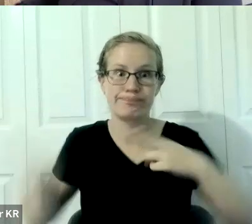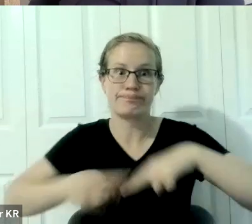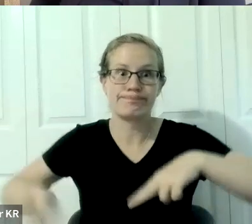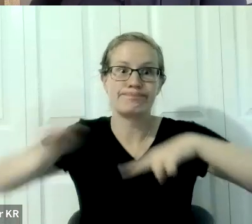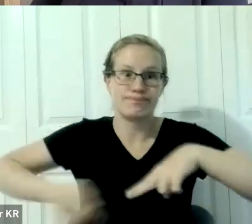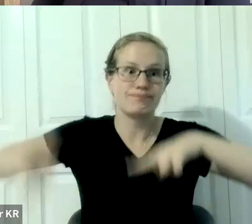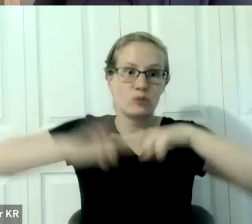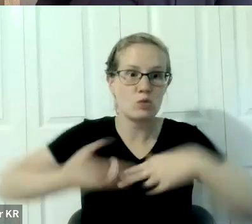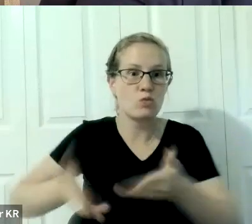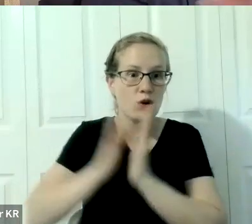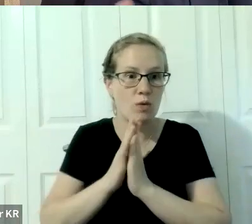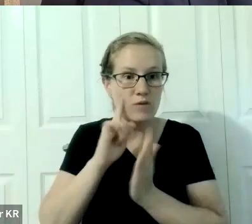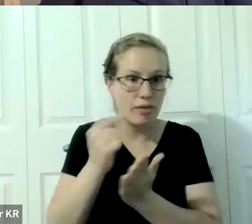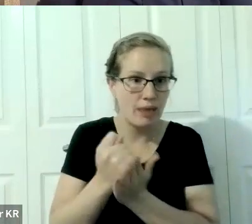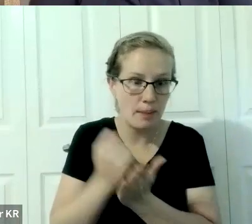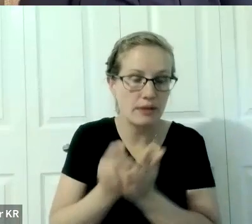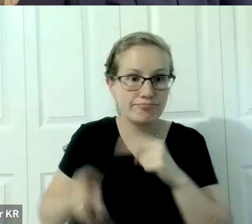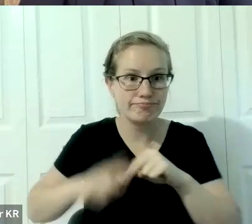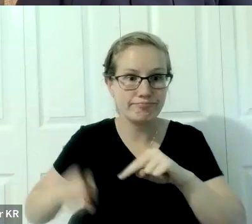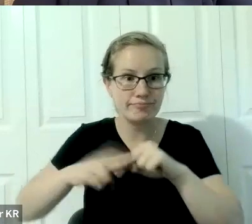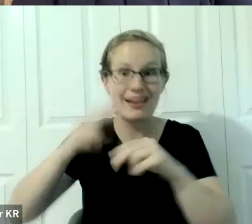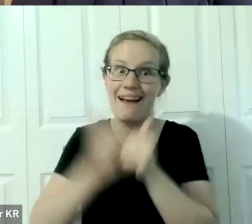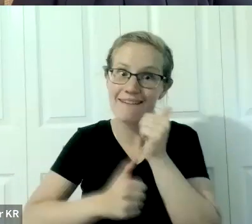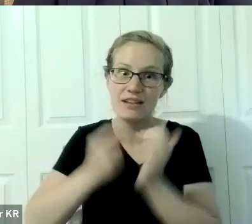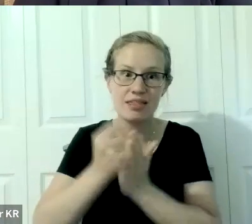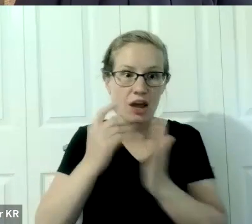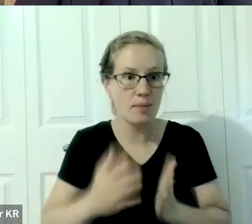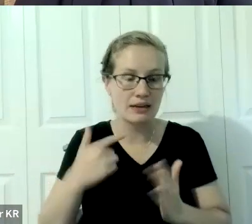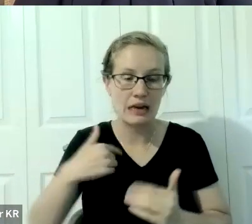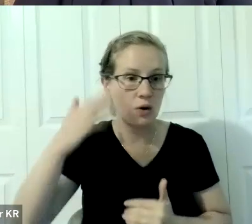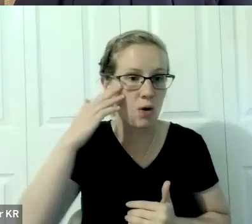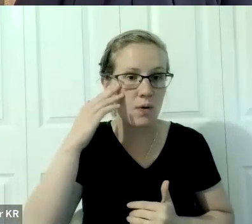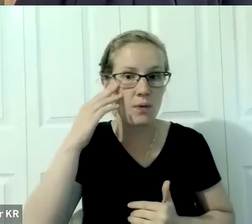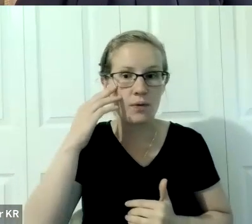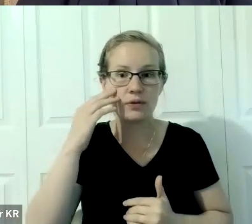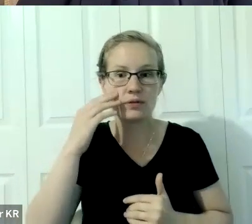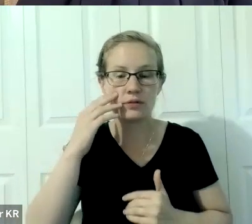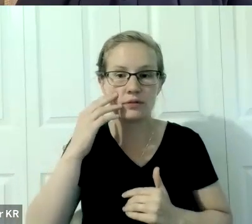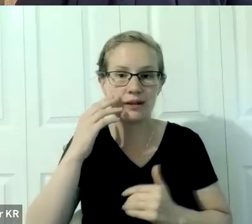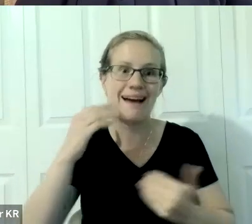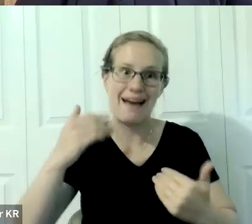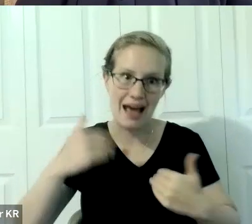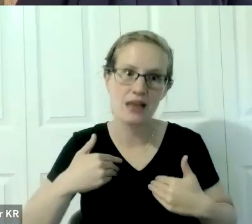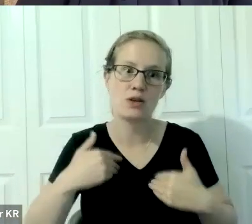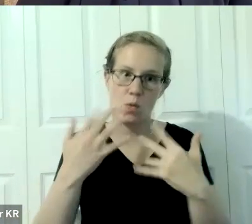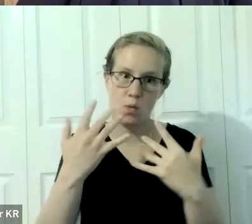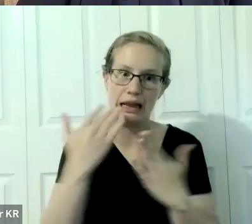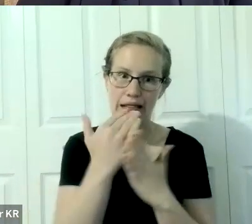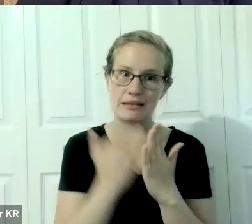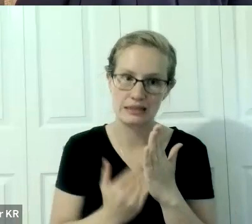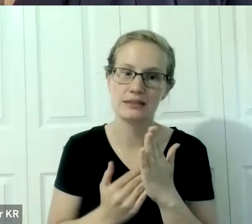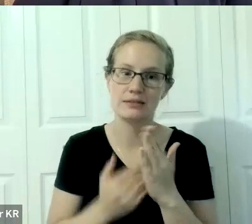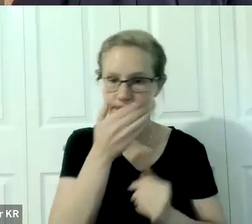terms of requests for therapy. And every single therapist that I know who's established has a waiting list. And